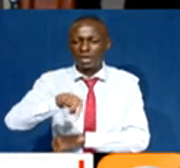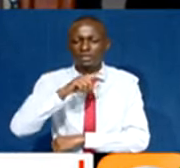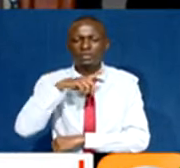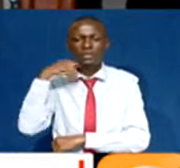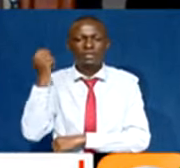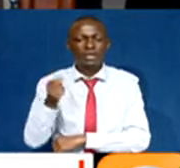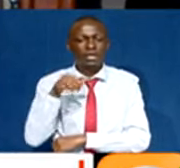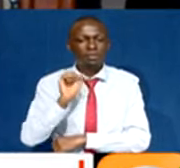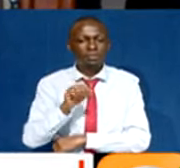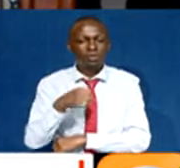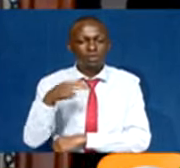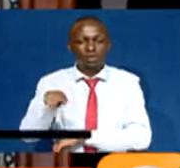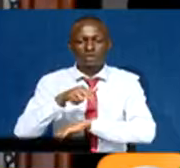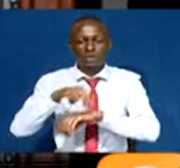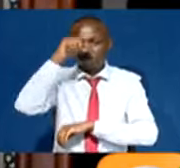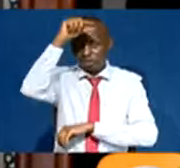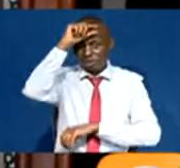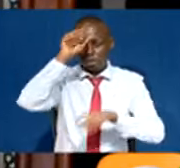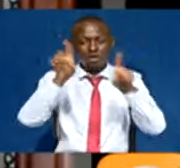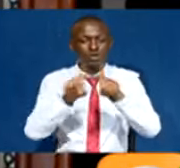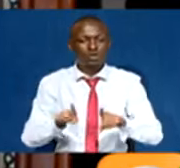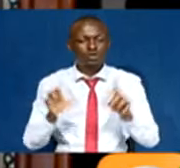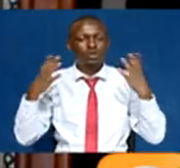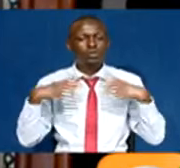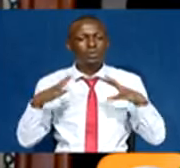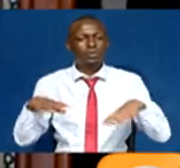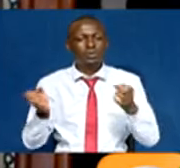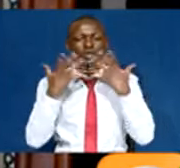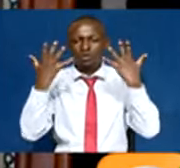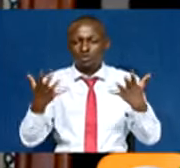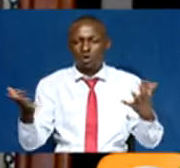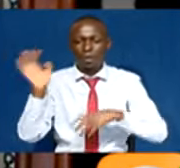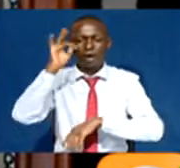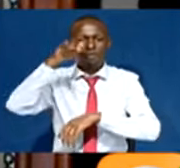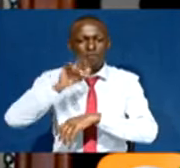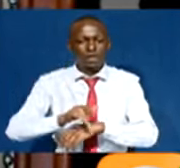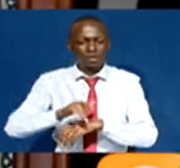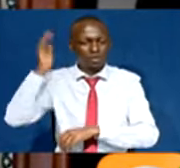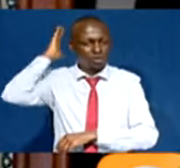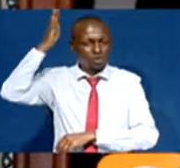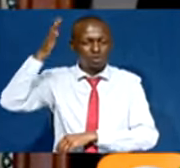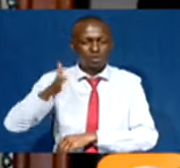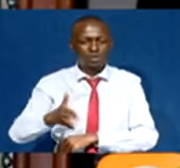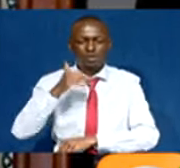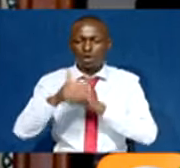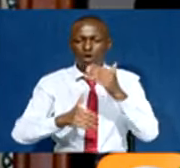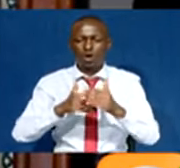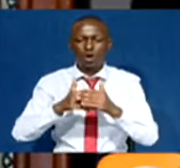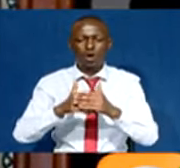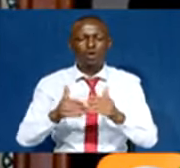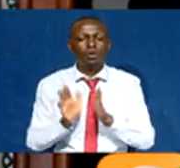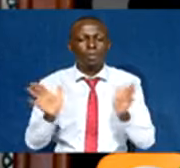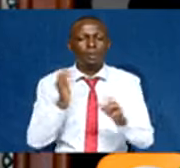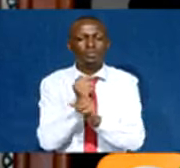to the attention of the national government and the public that this would have a ripple effect on all civil servants' basic